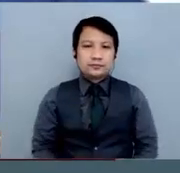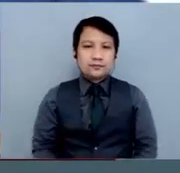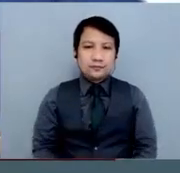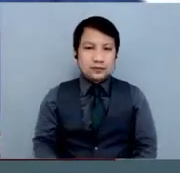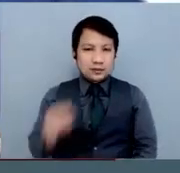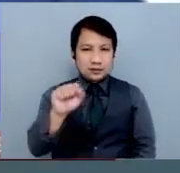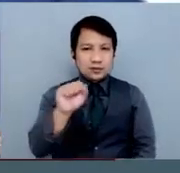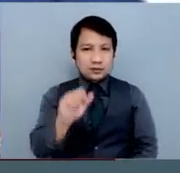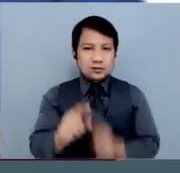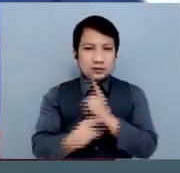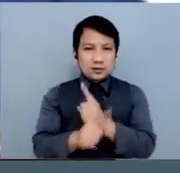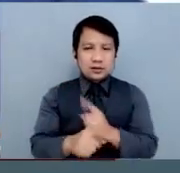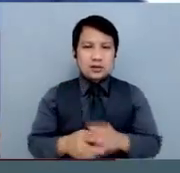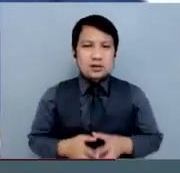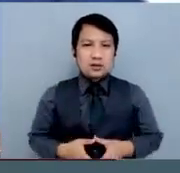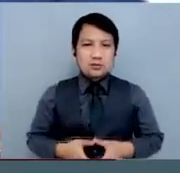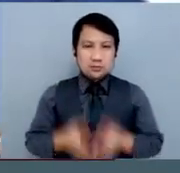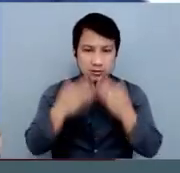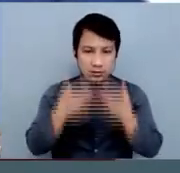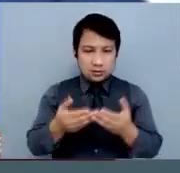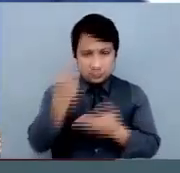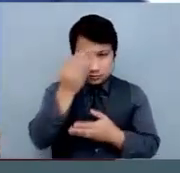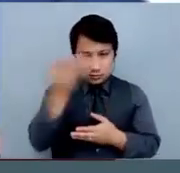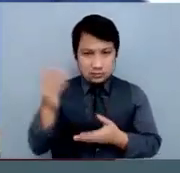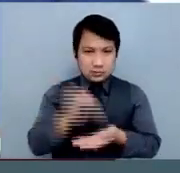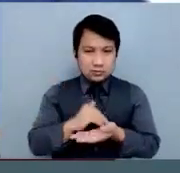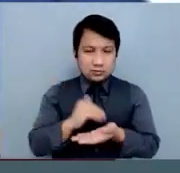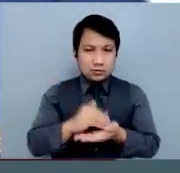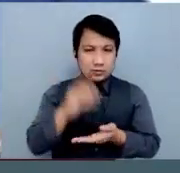Yes. Okay, maraming salamat po, Dr. Rontgene